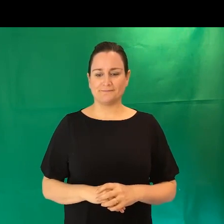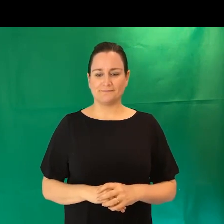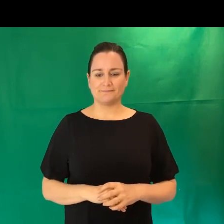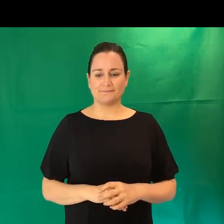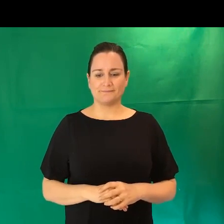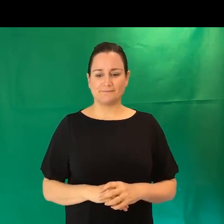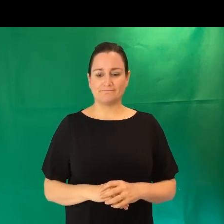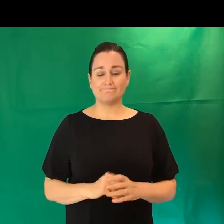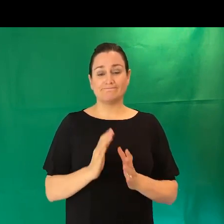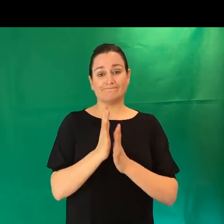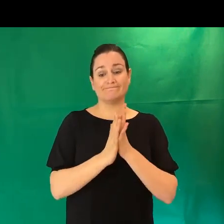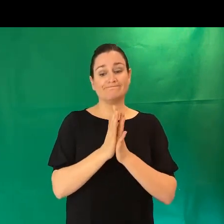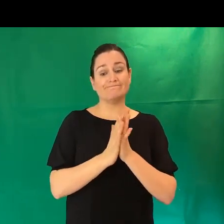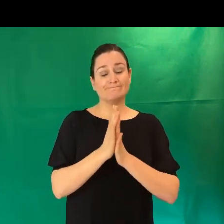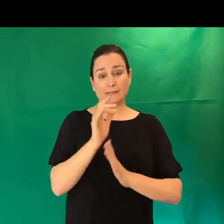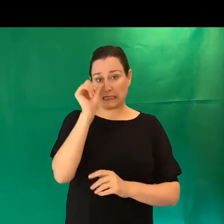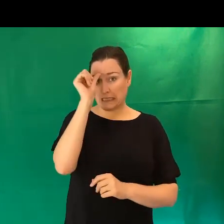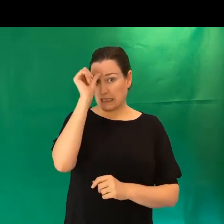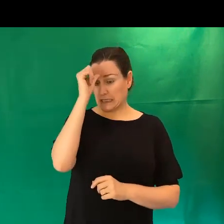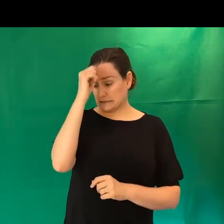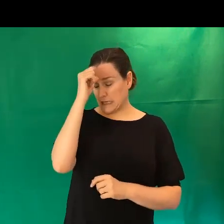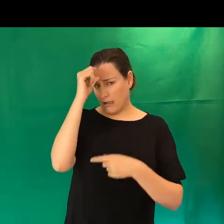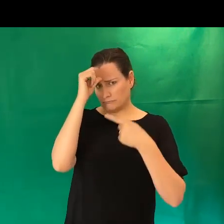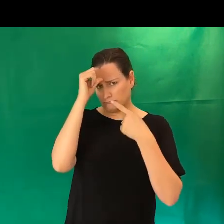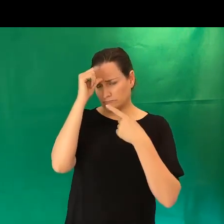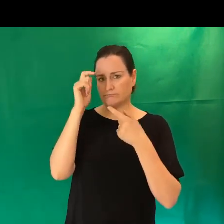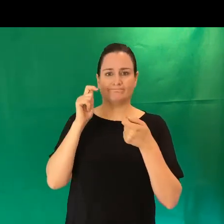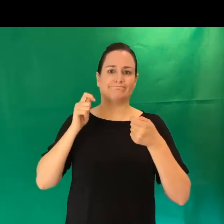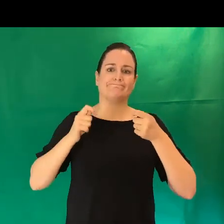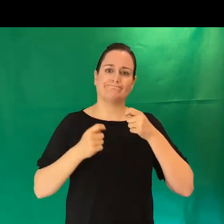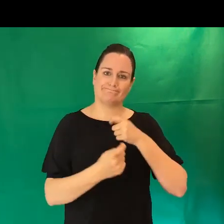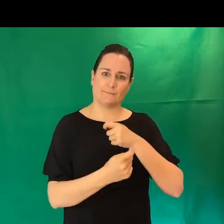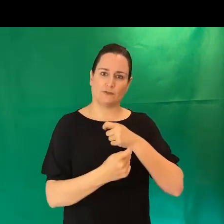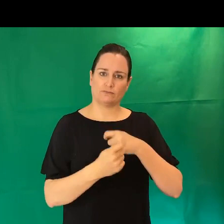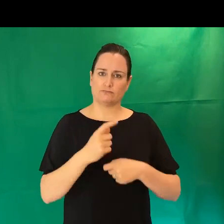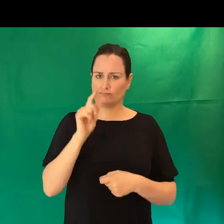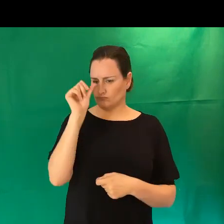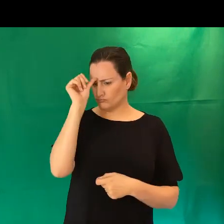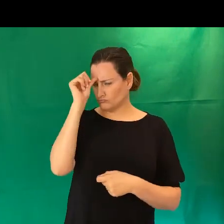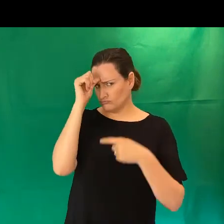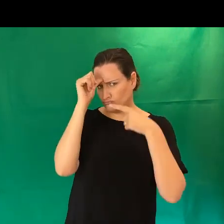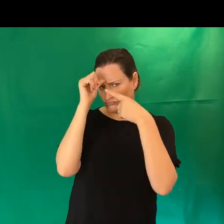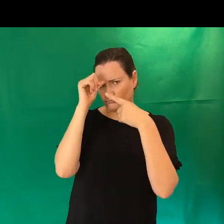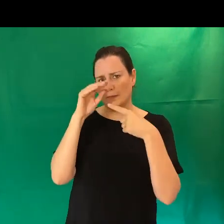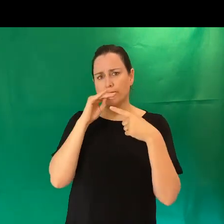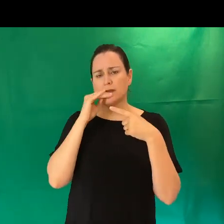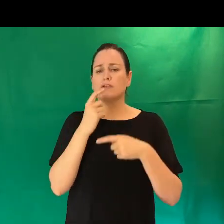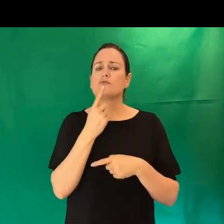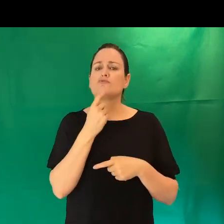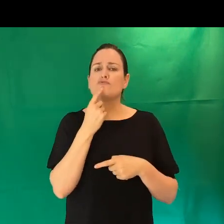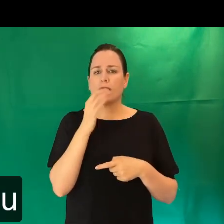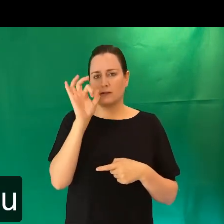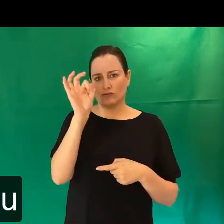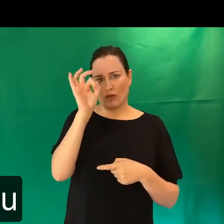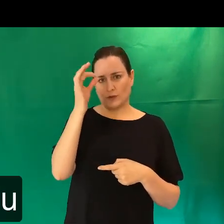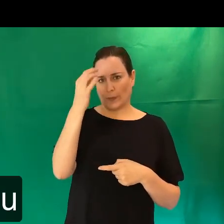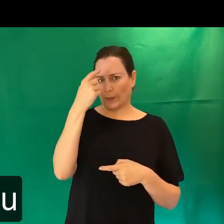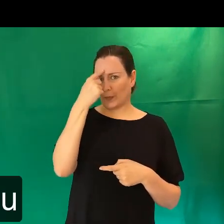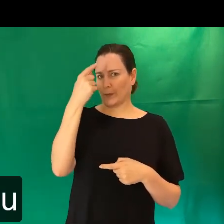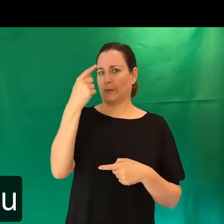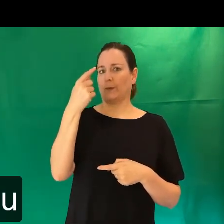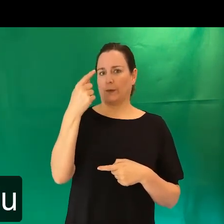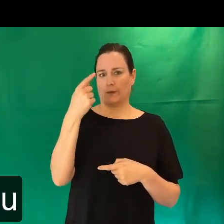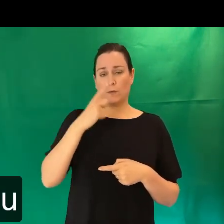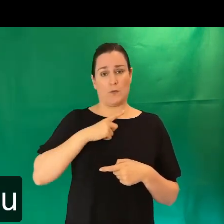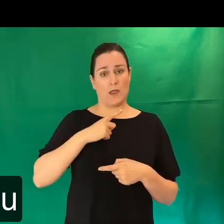you will probably recognize that the iconic element is referring to the red dot, which